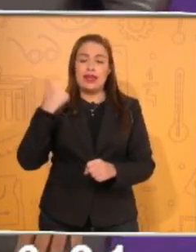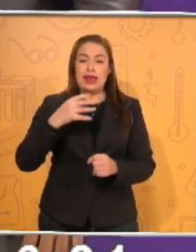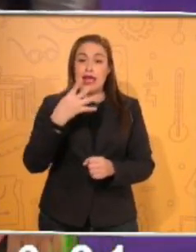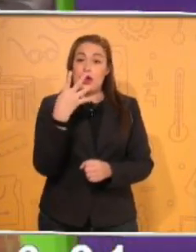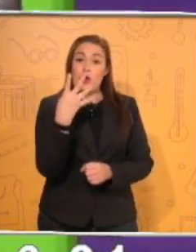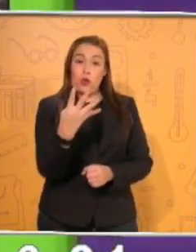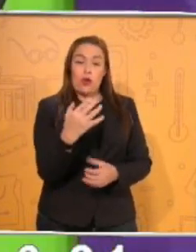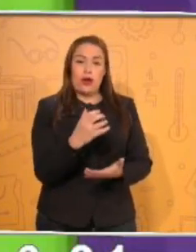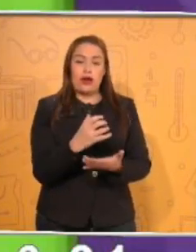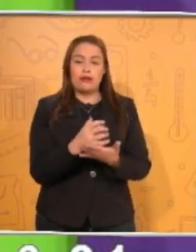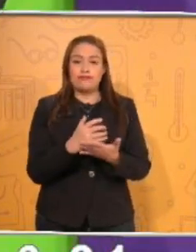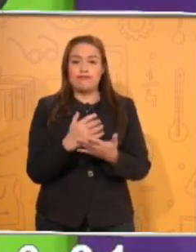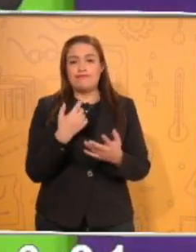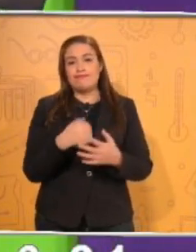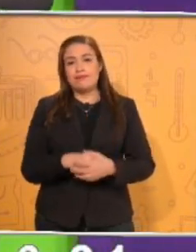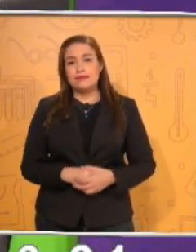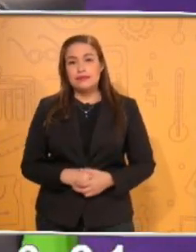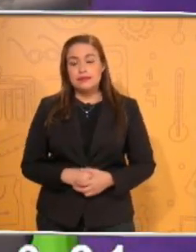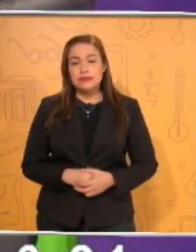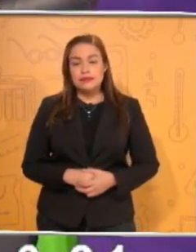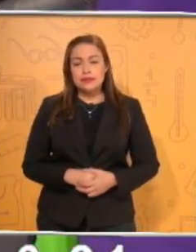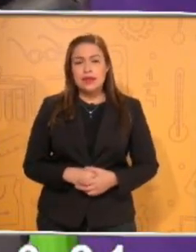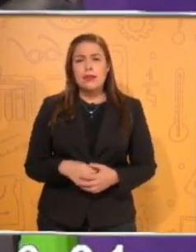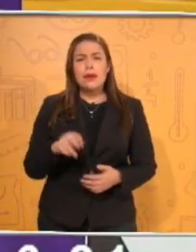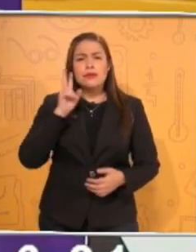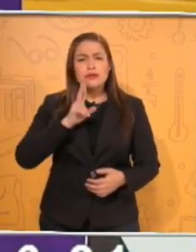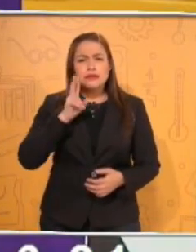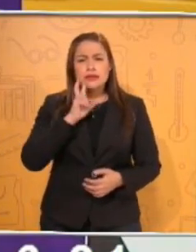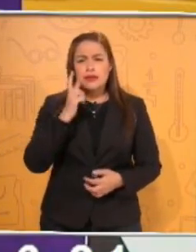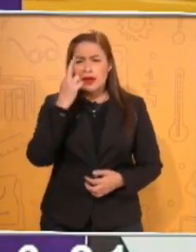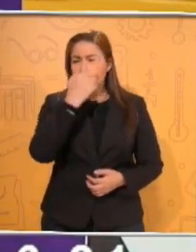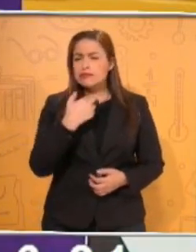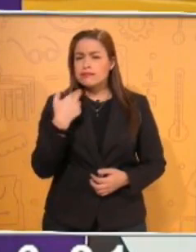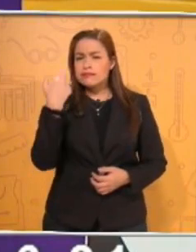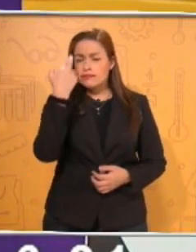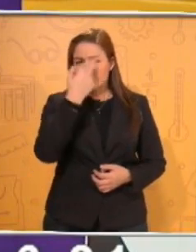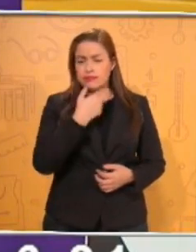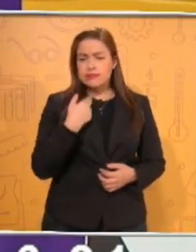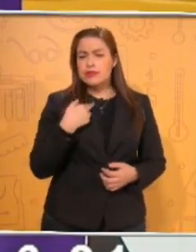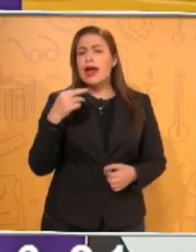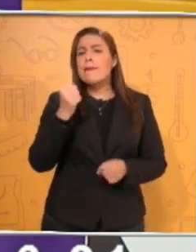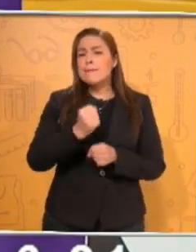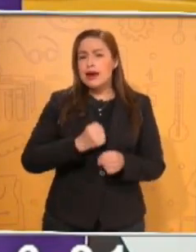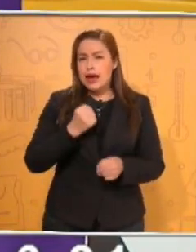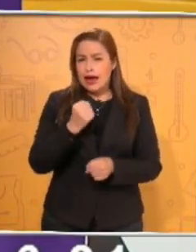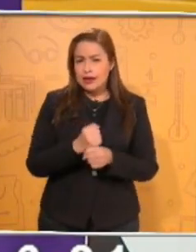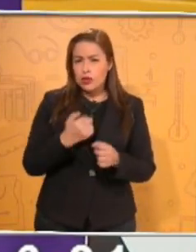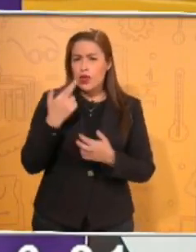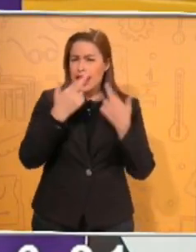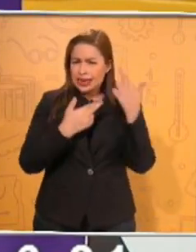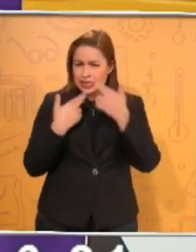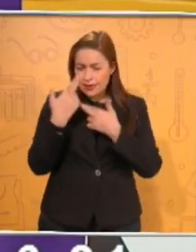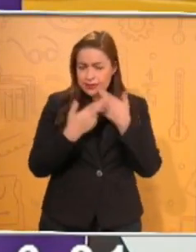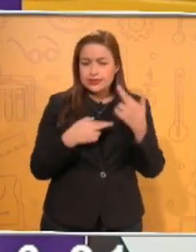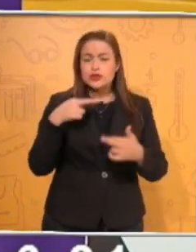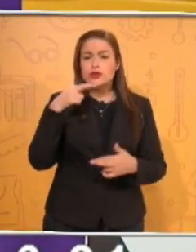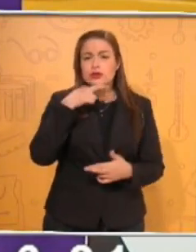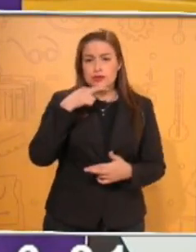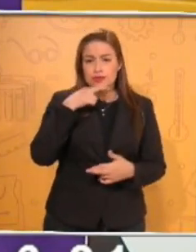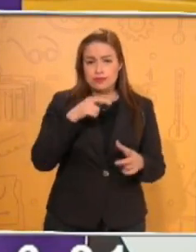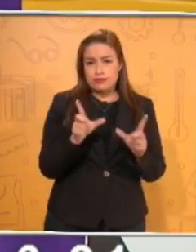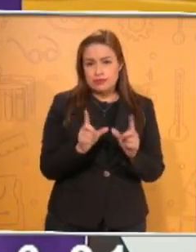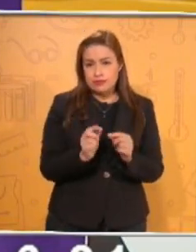Then we have just a review, a very fast practice, just a review.